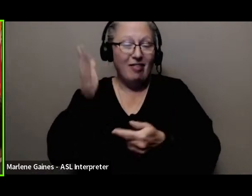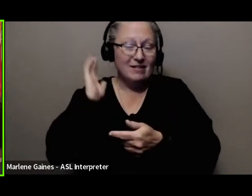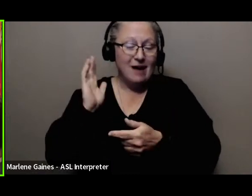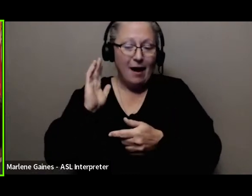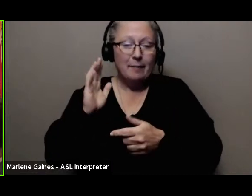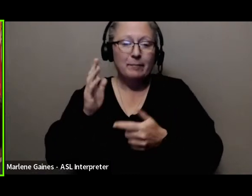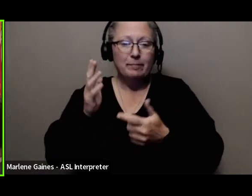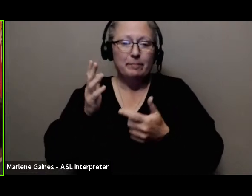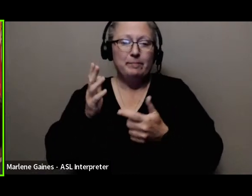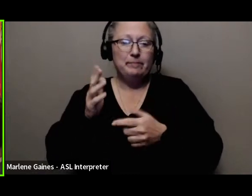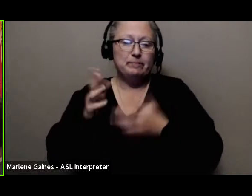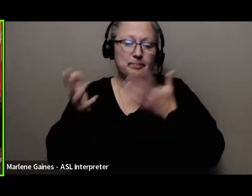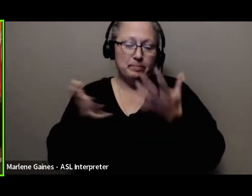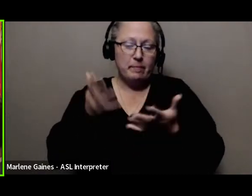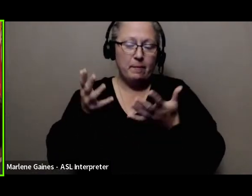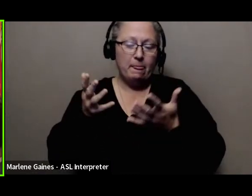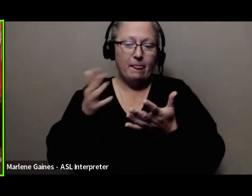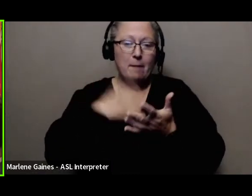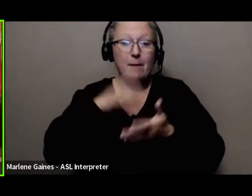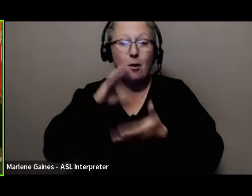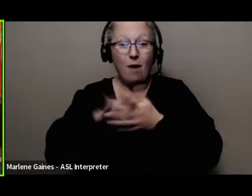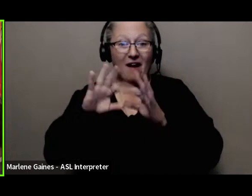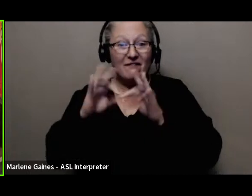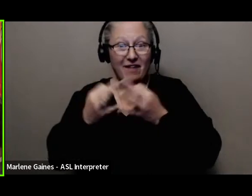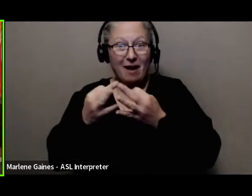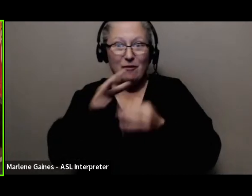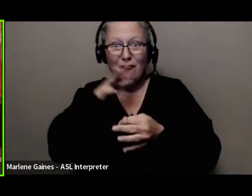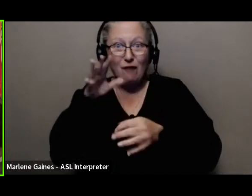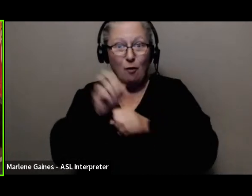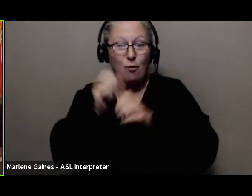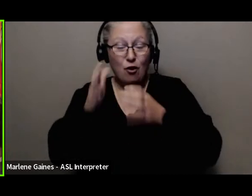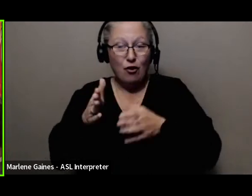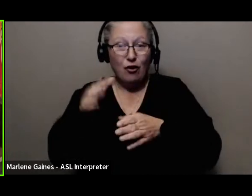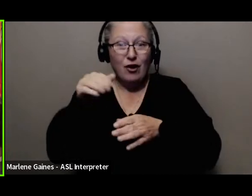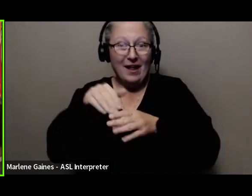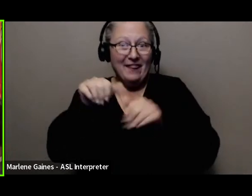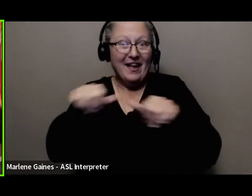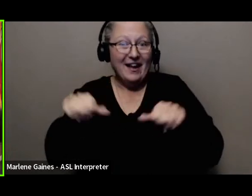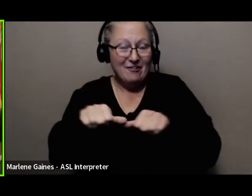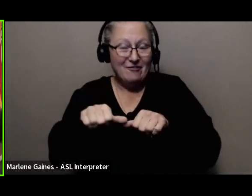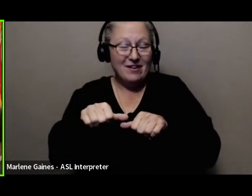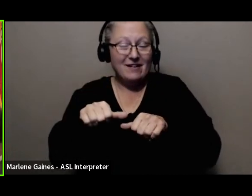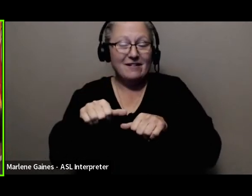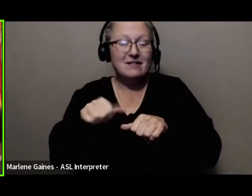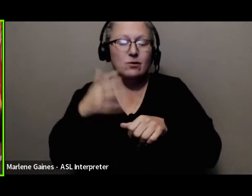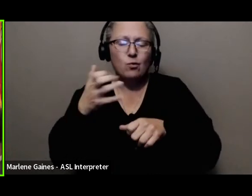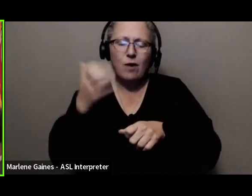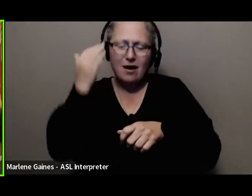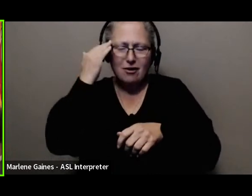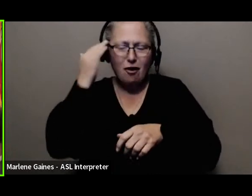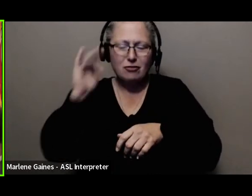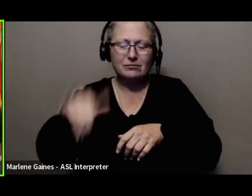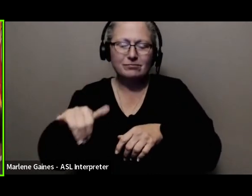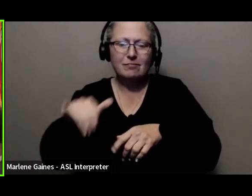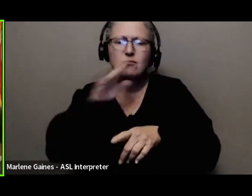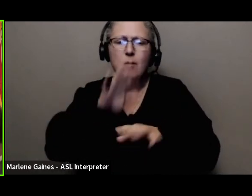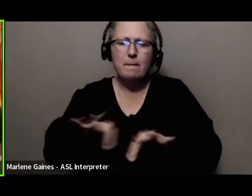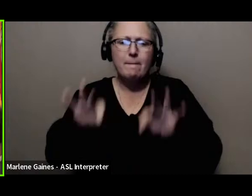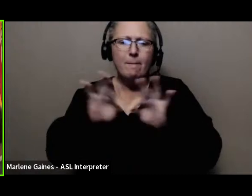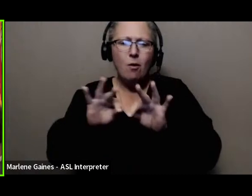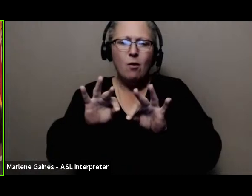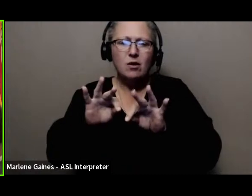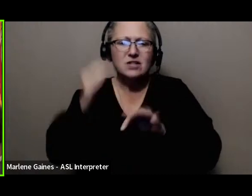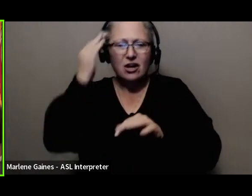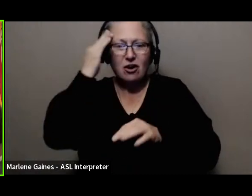so, having my wife's family be farm workers in the area, and just wanted to acknowledge that it's important